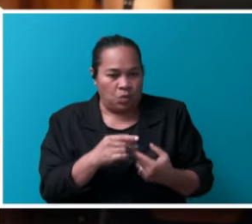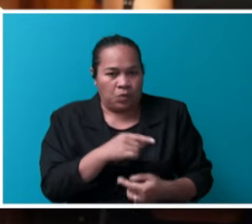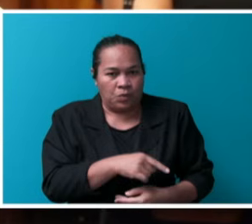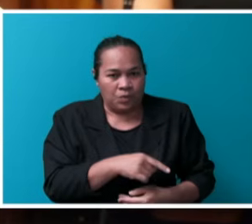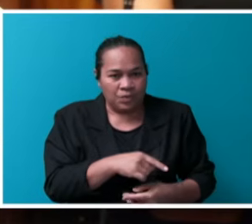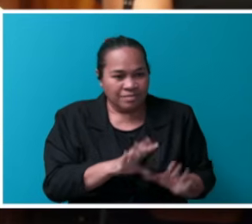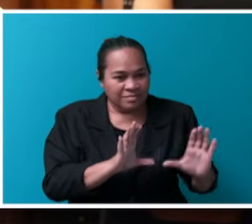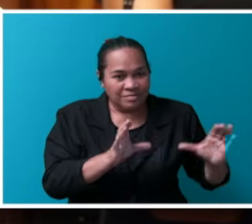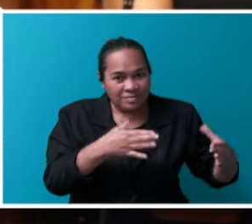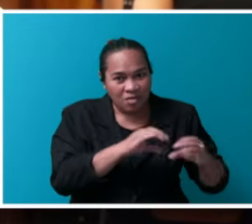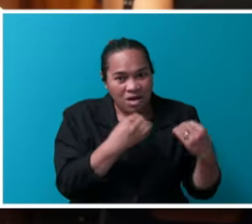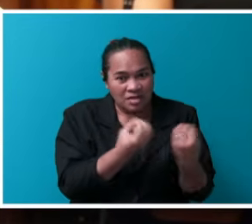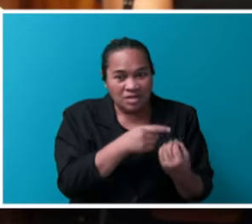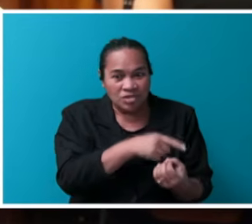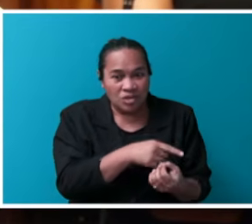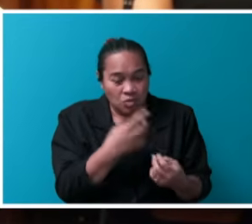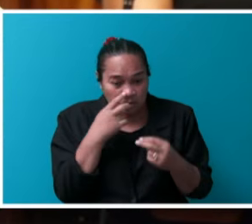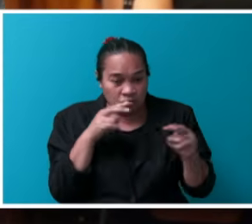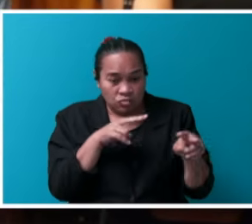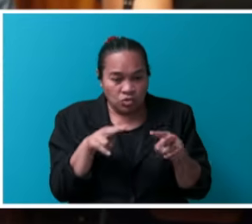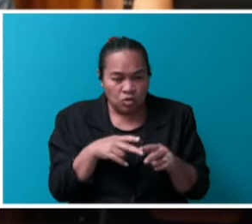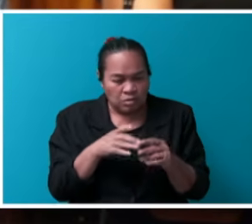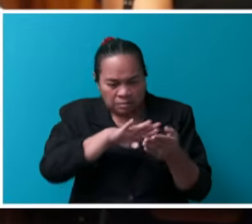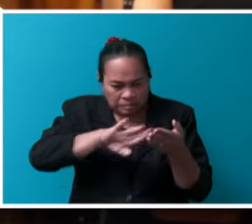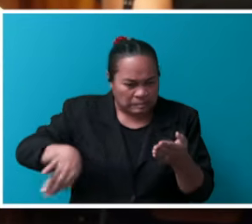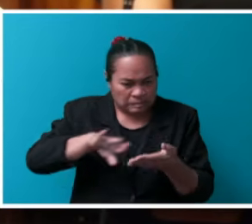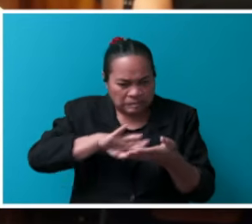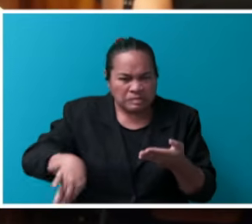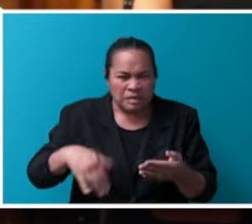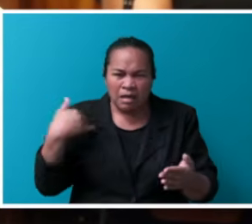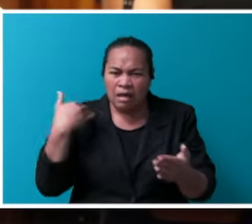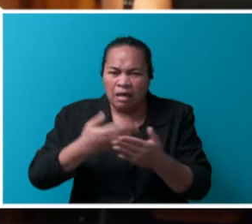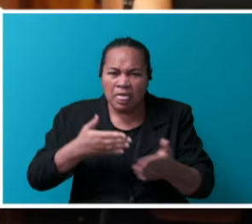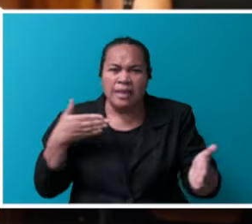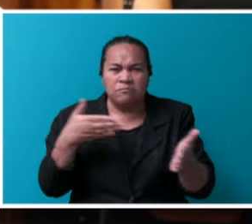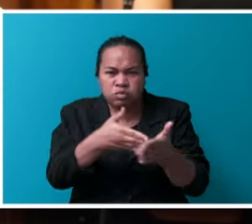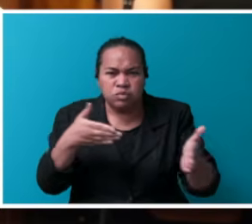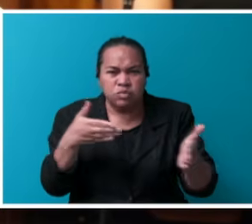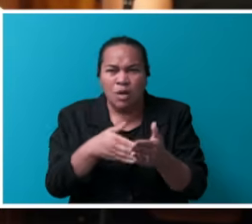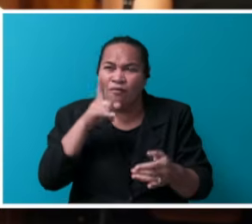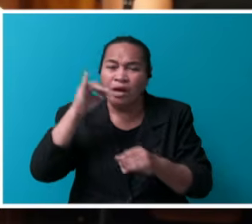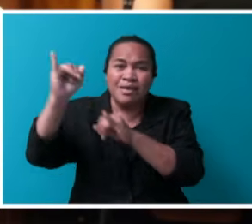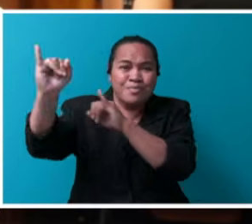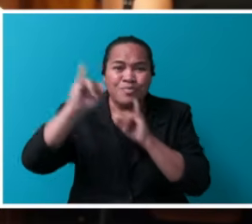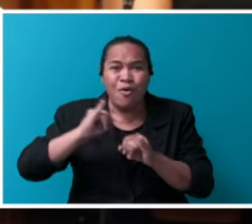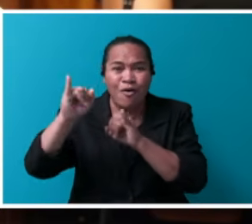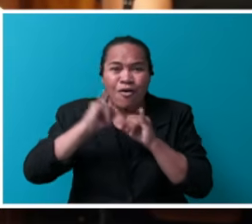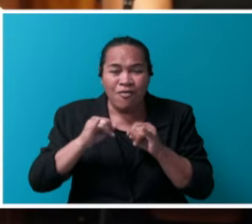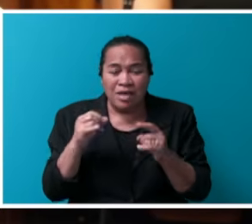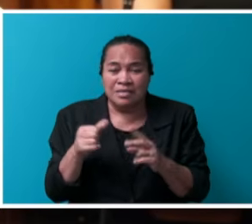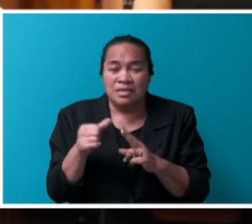dismantle some long-standing trade barriers and open import pathways for key food